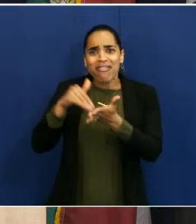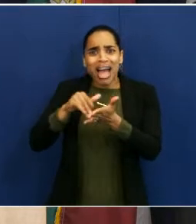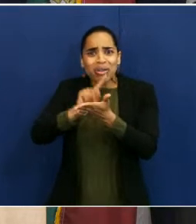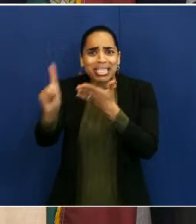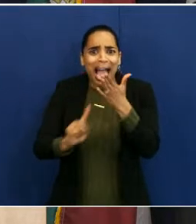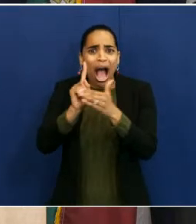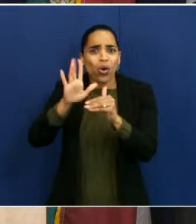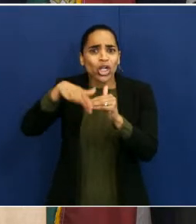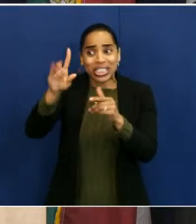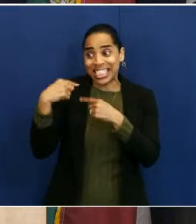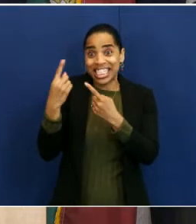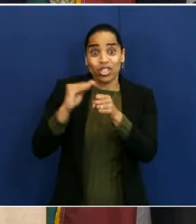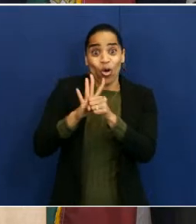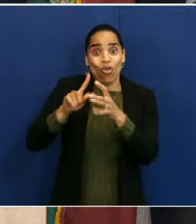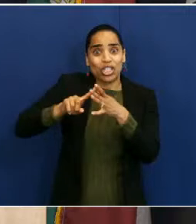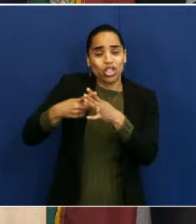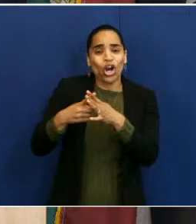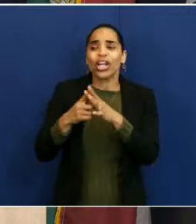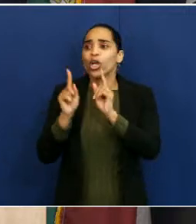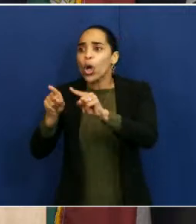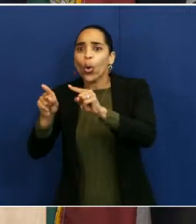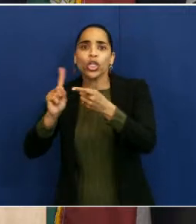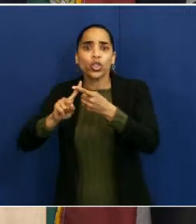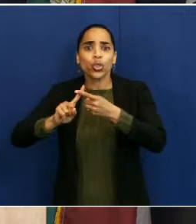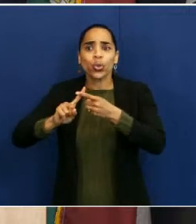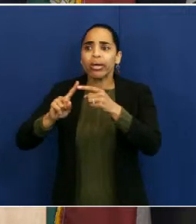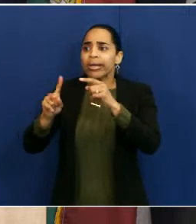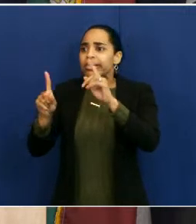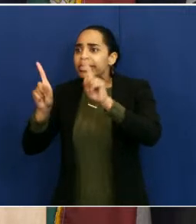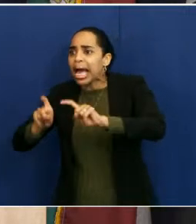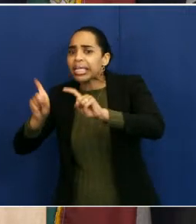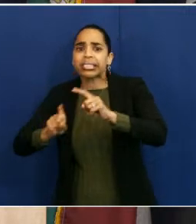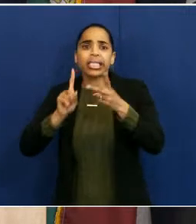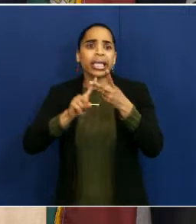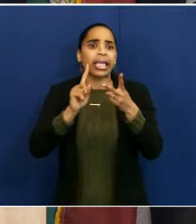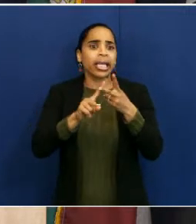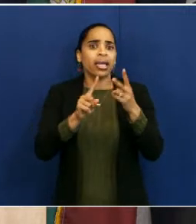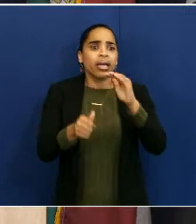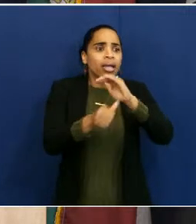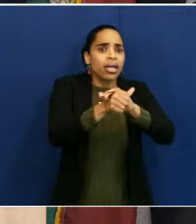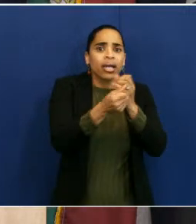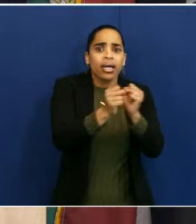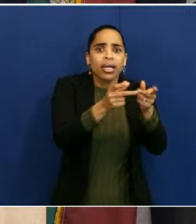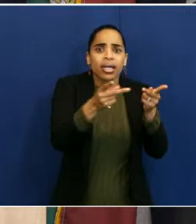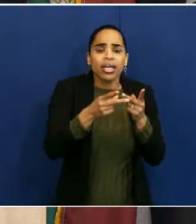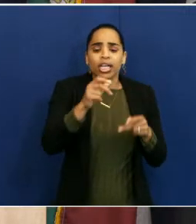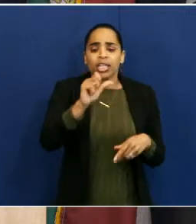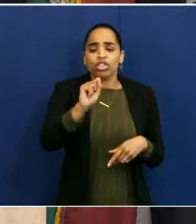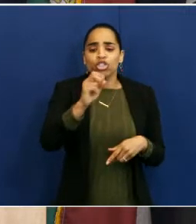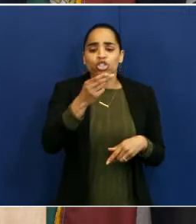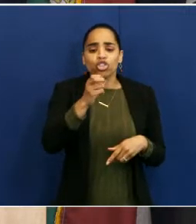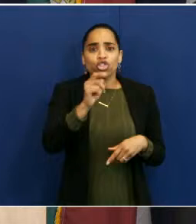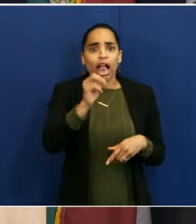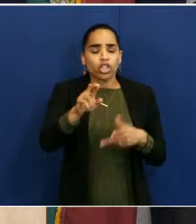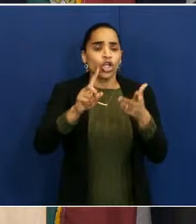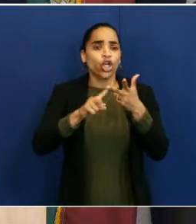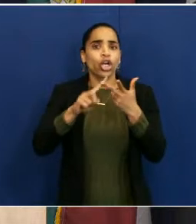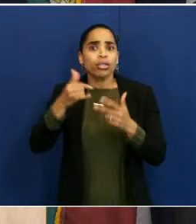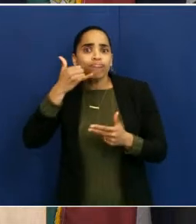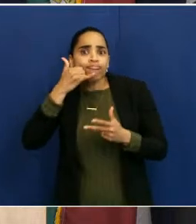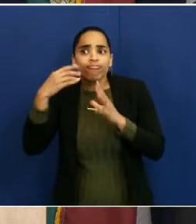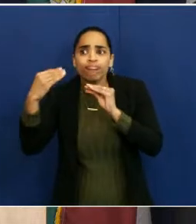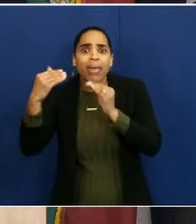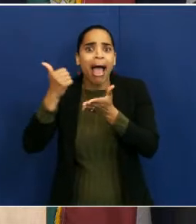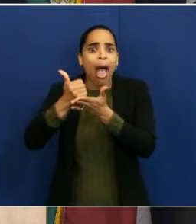their time and talent with the county's response in testing, sheltering, outreach campaigns, triage lines, and vaccinations. And we